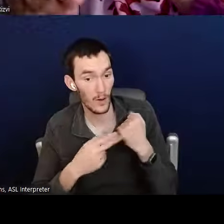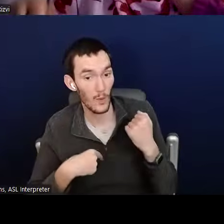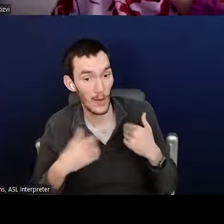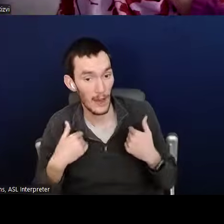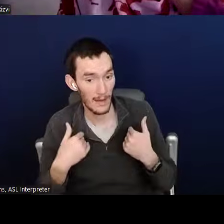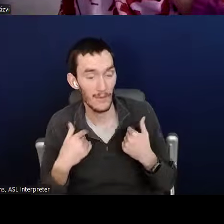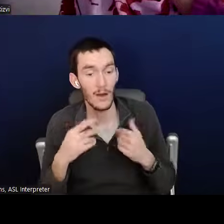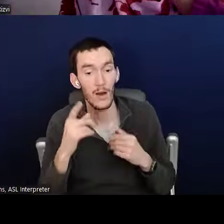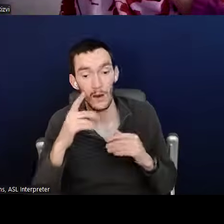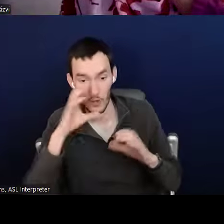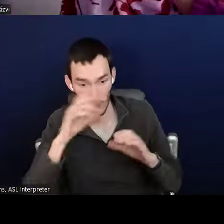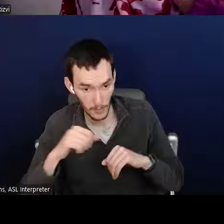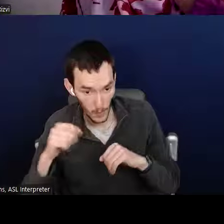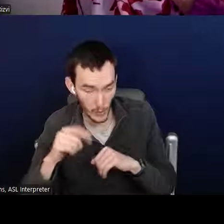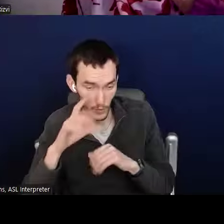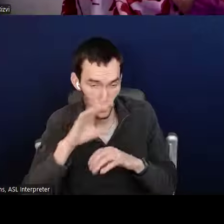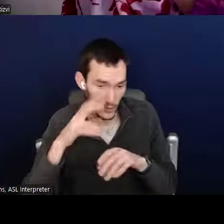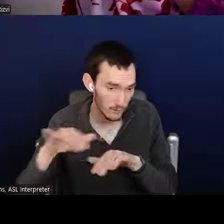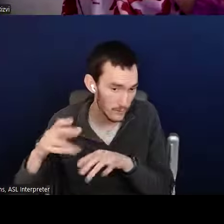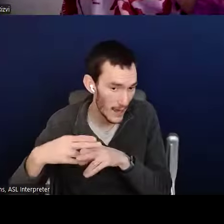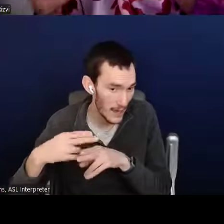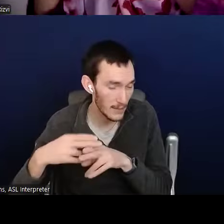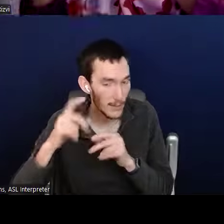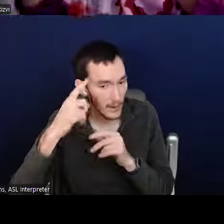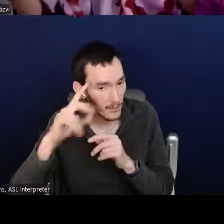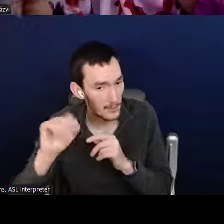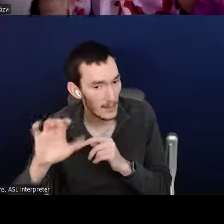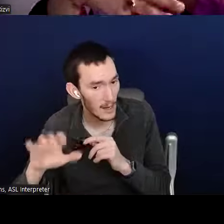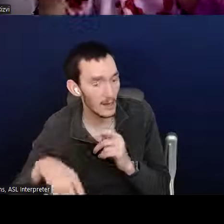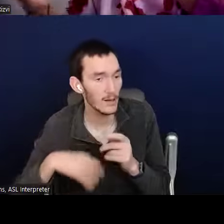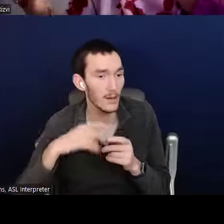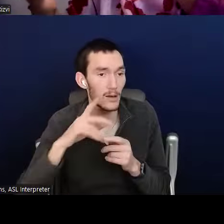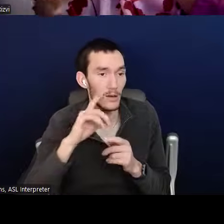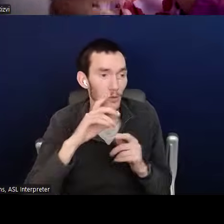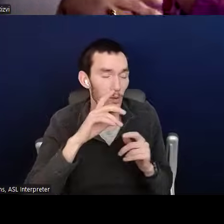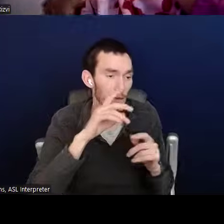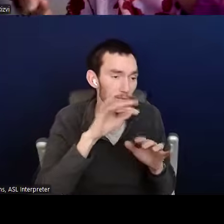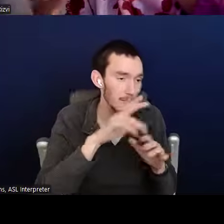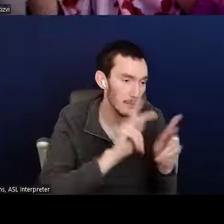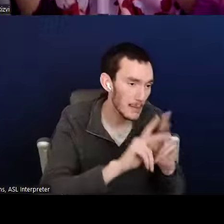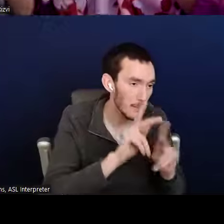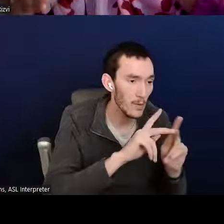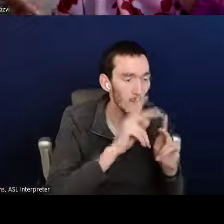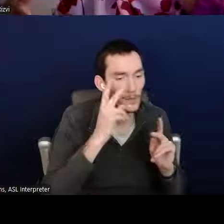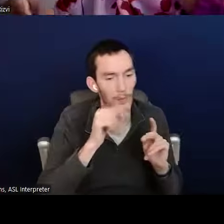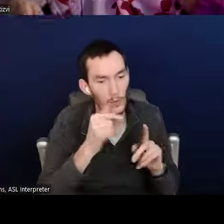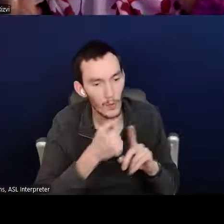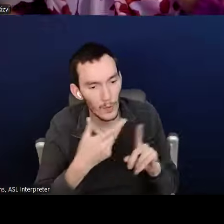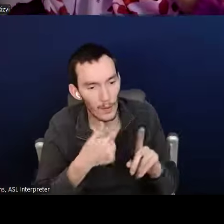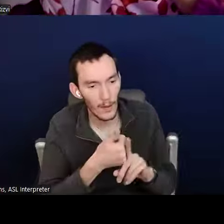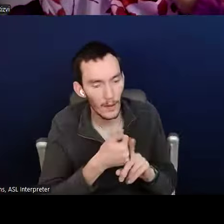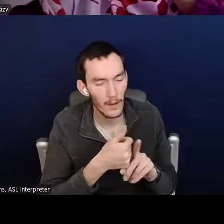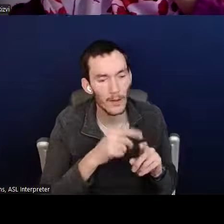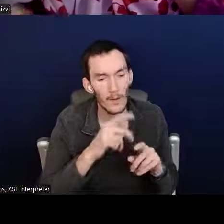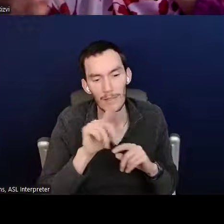are searchable. You can do it by name search, government docs. You can look at people like in terms of who they were, when the date is of